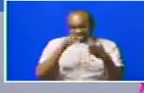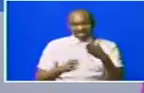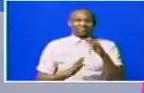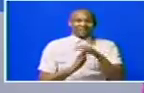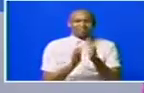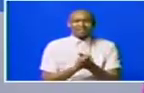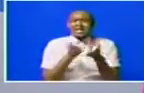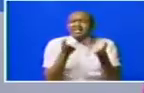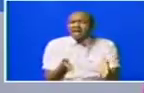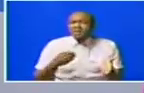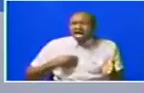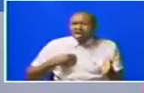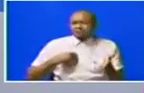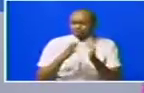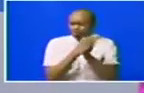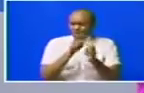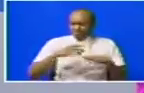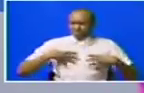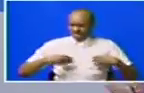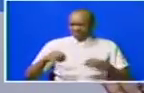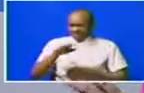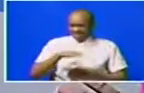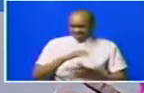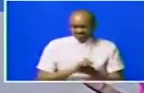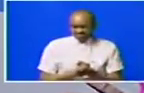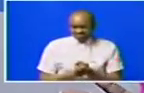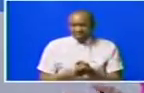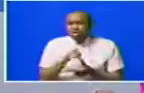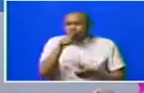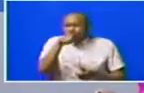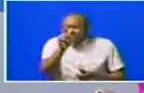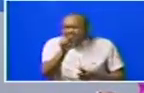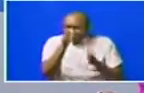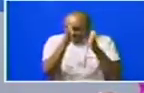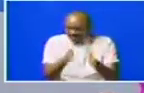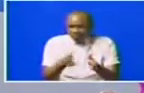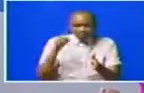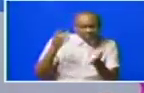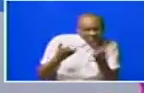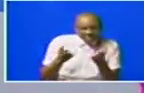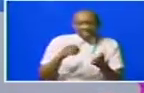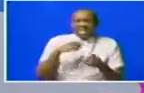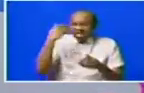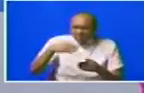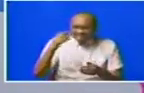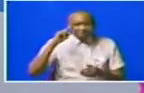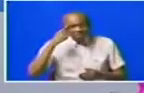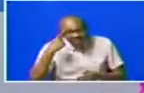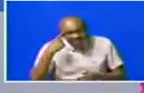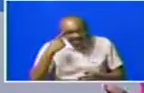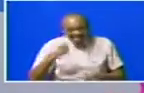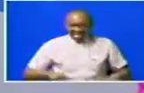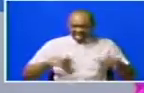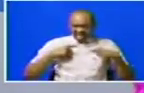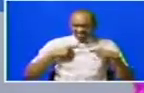crime. Let's go to our weekly segment of Health Digest now. So, are you one of those people who go through each day thinking that your